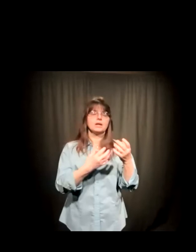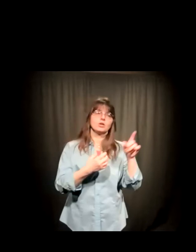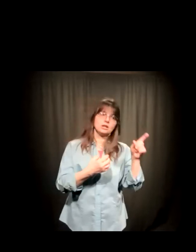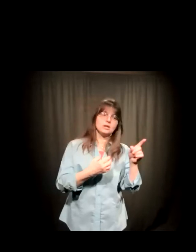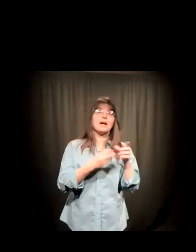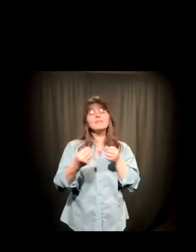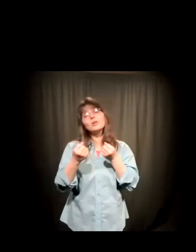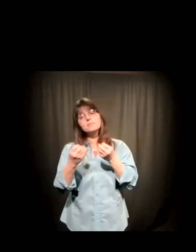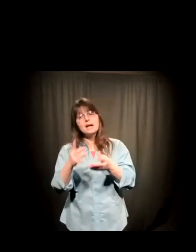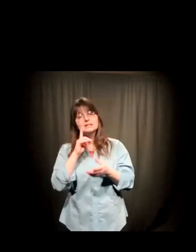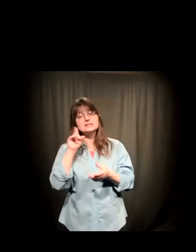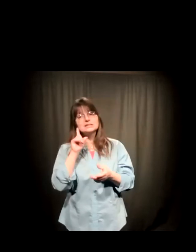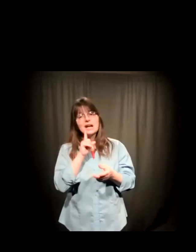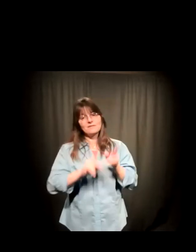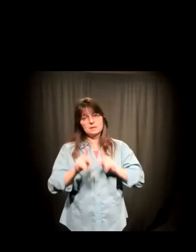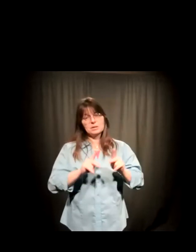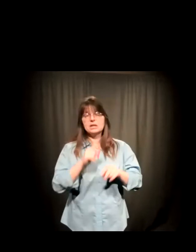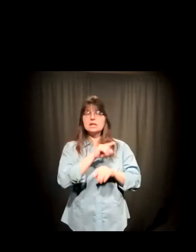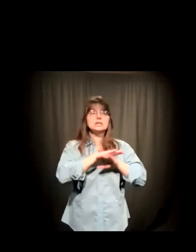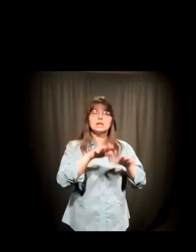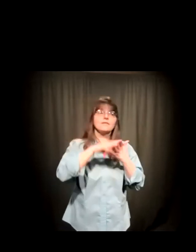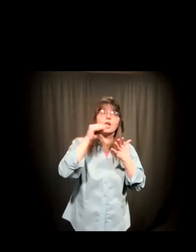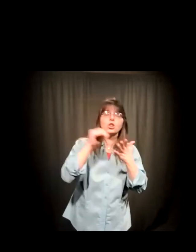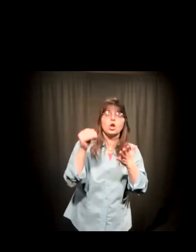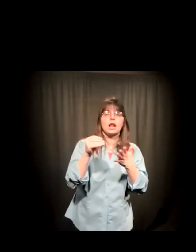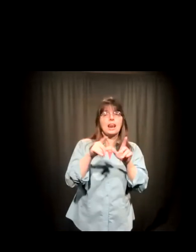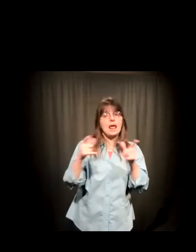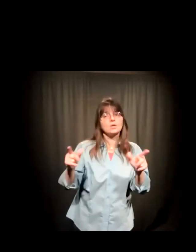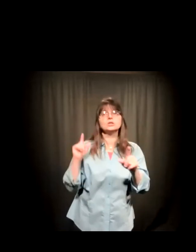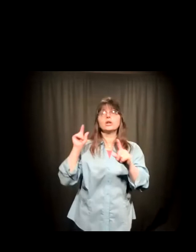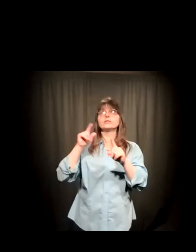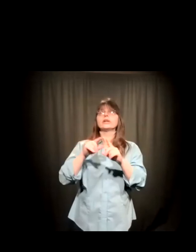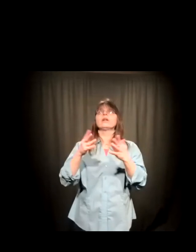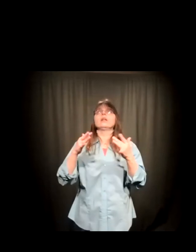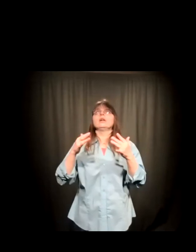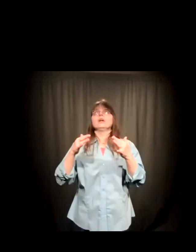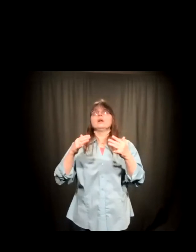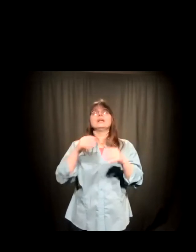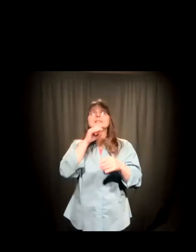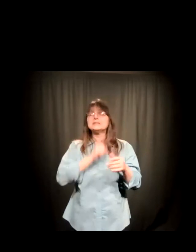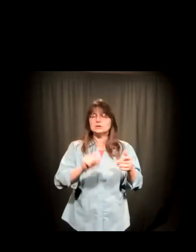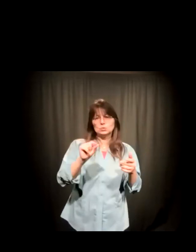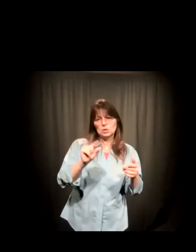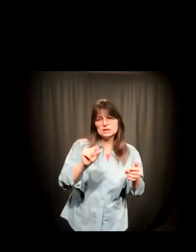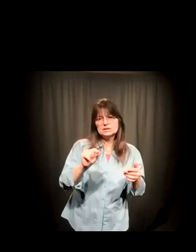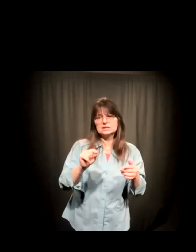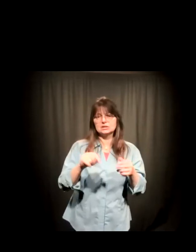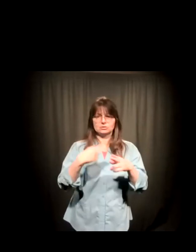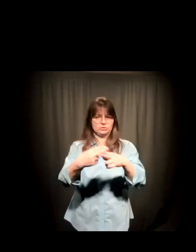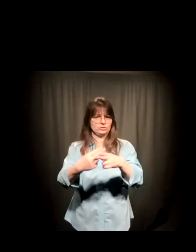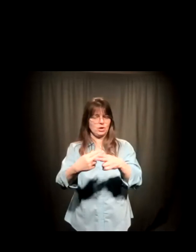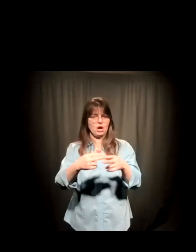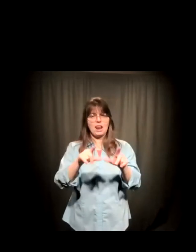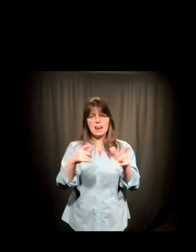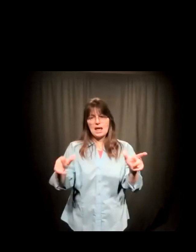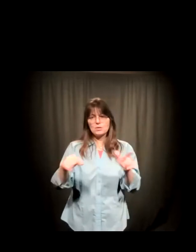any language until his 20s. This causes something called language deprivation, which is essentially an epidemic